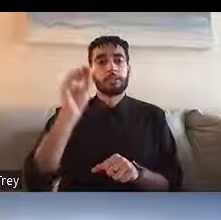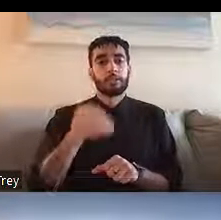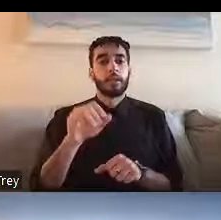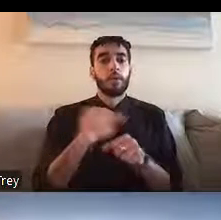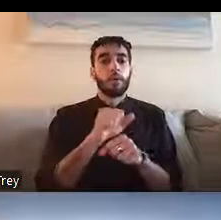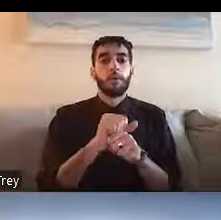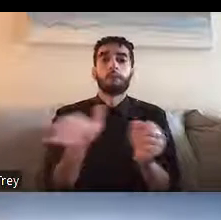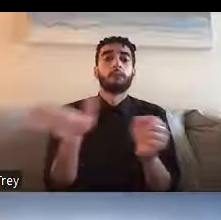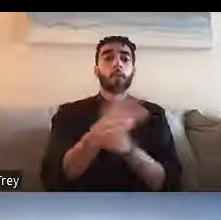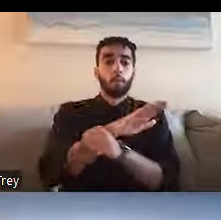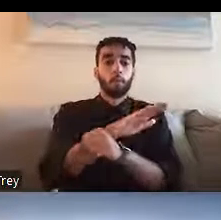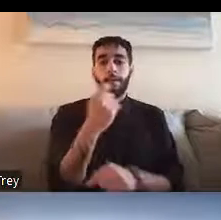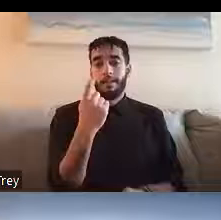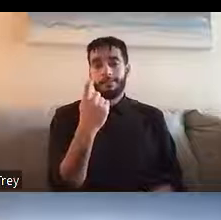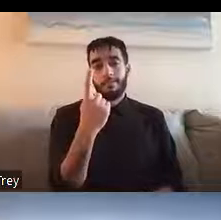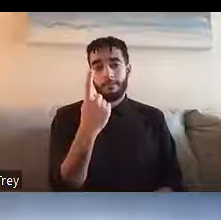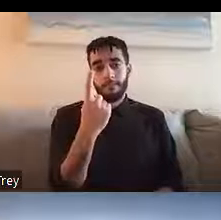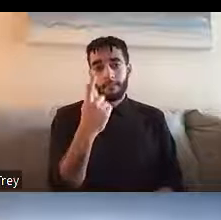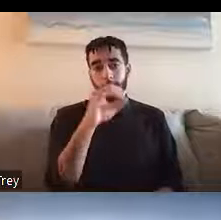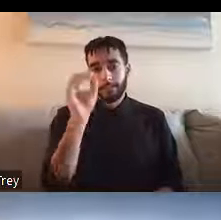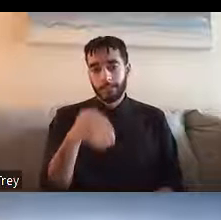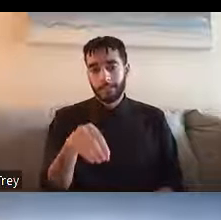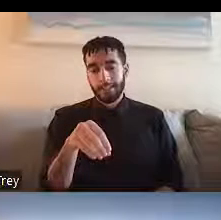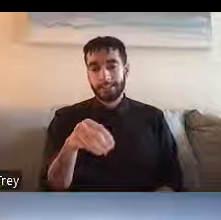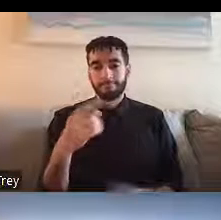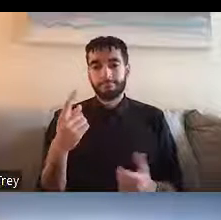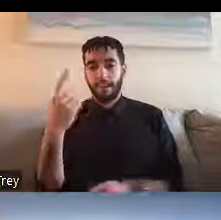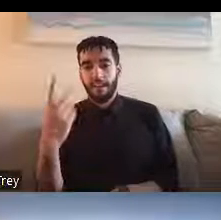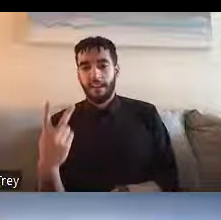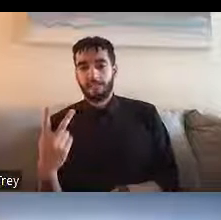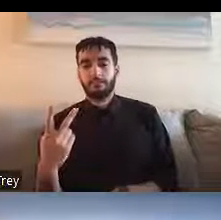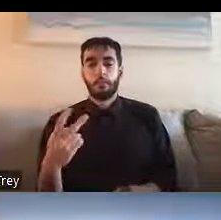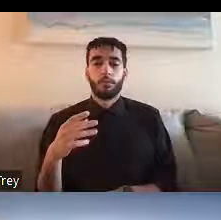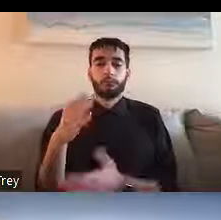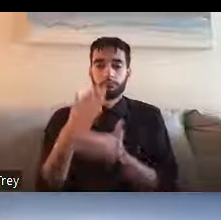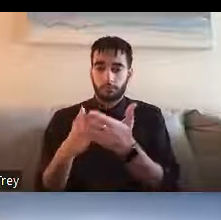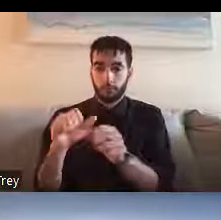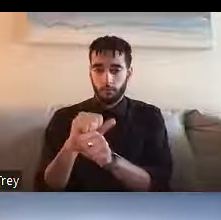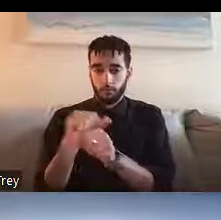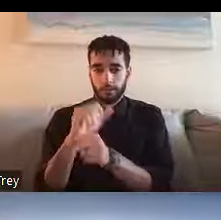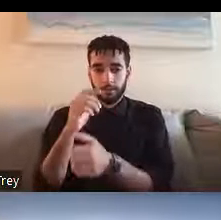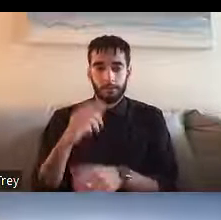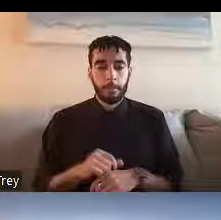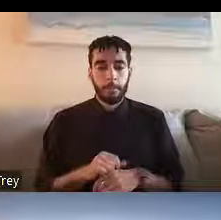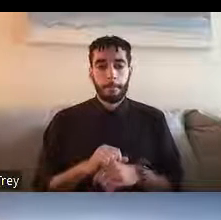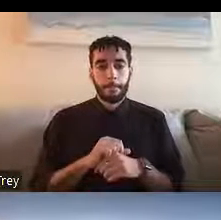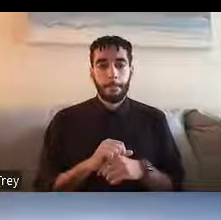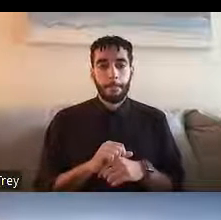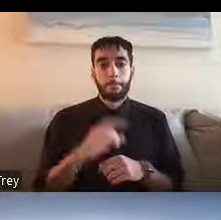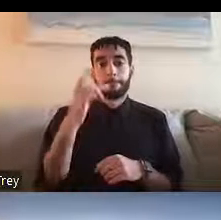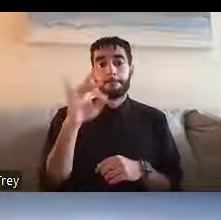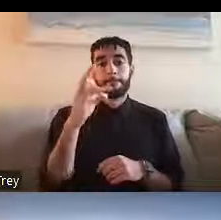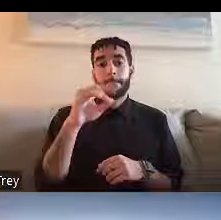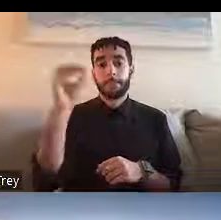11% part-time, partly because they're doing the caregiving role and partly because some are older adults. 18% earn below the federal